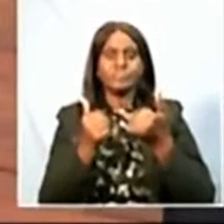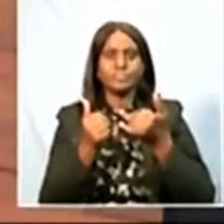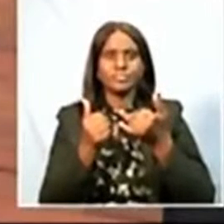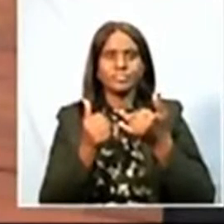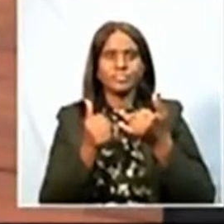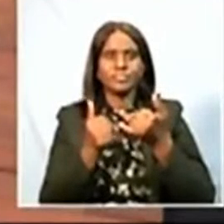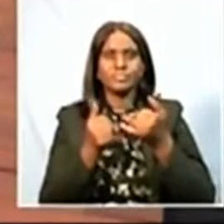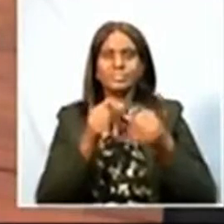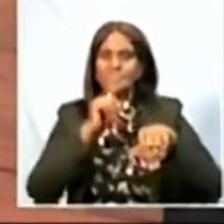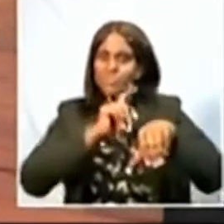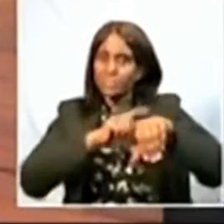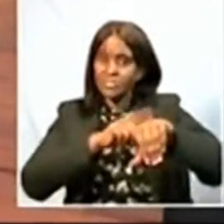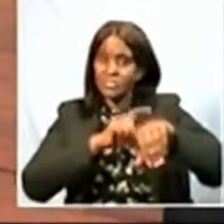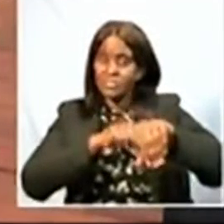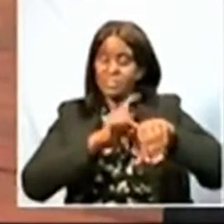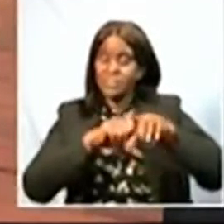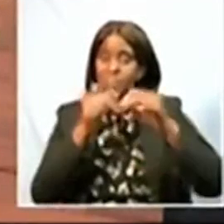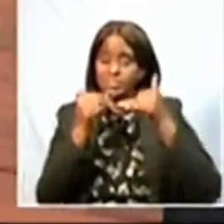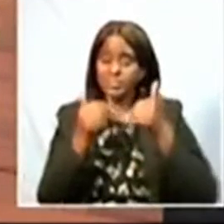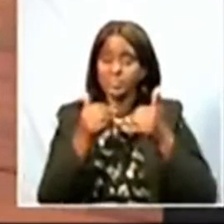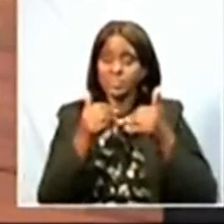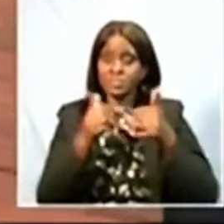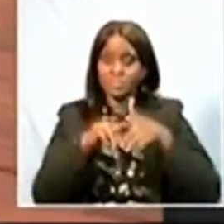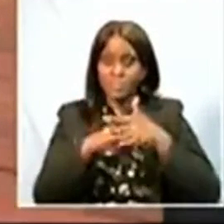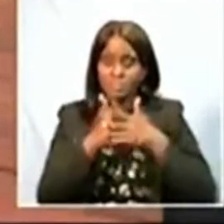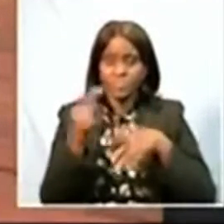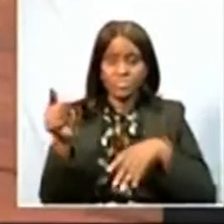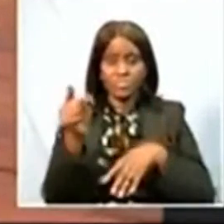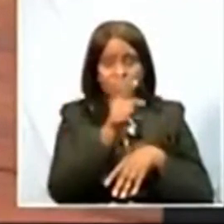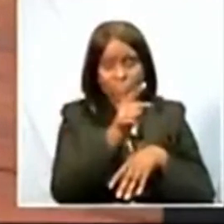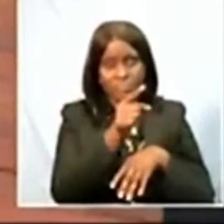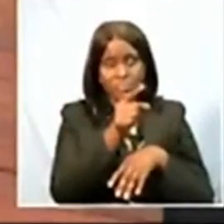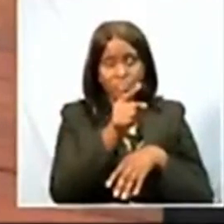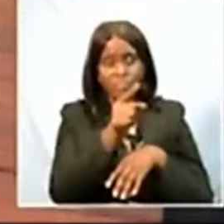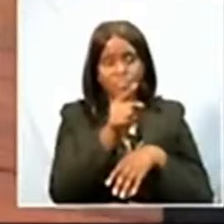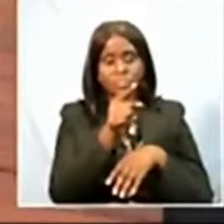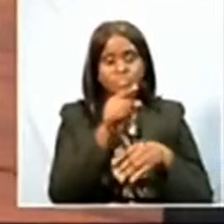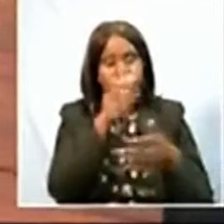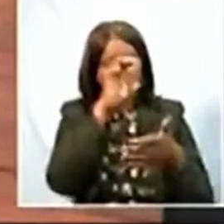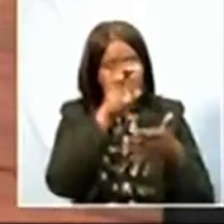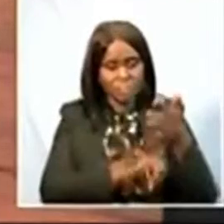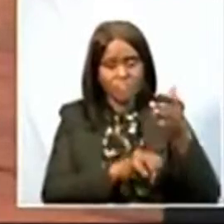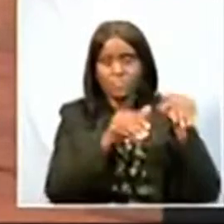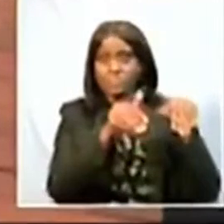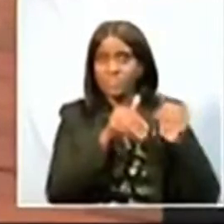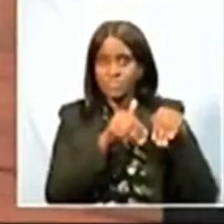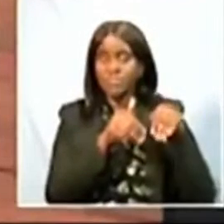this stage, how do you exclude